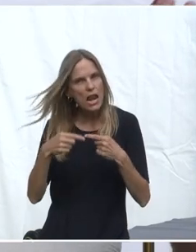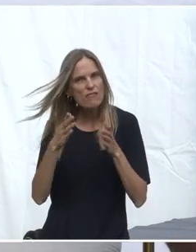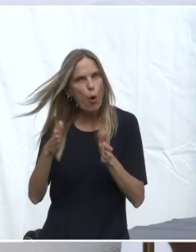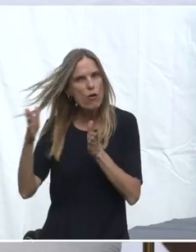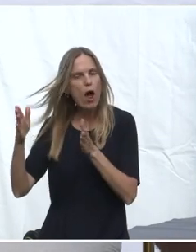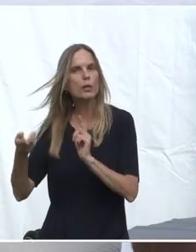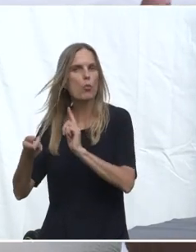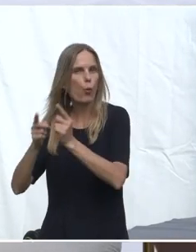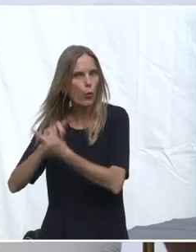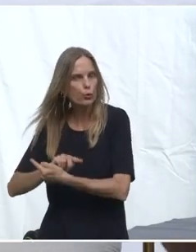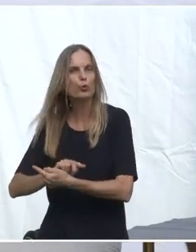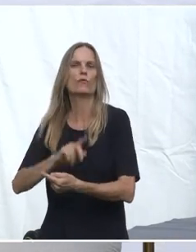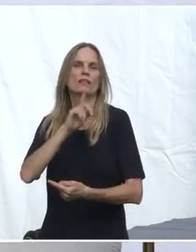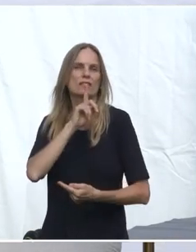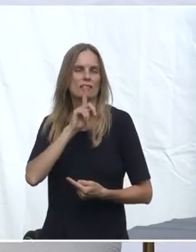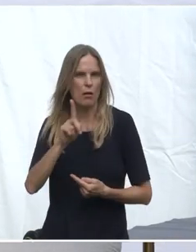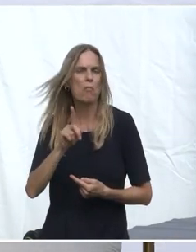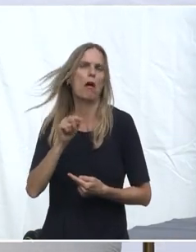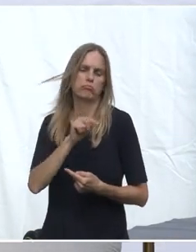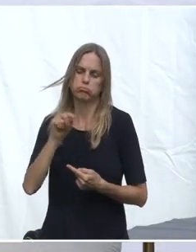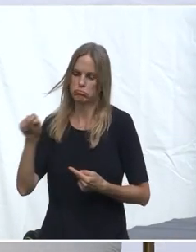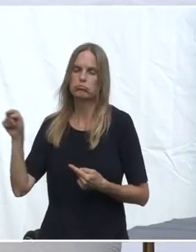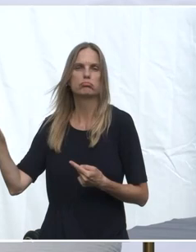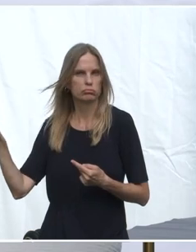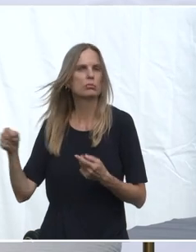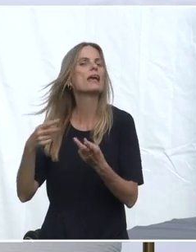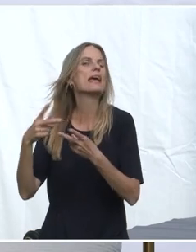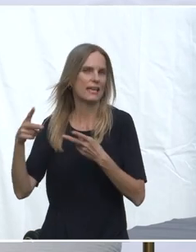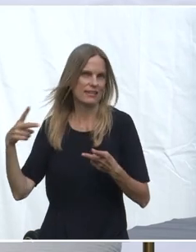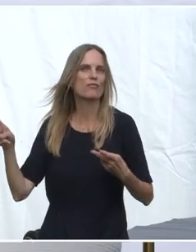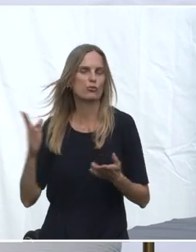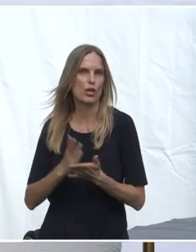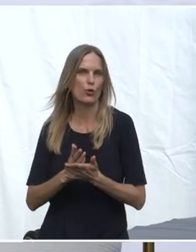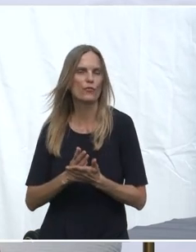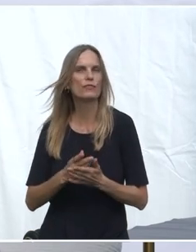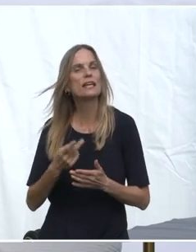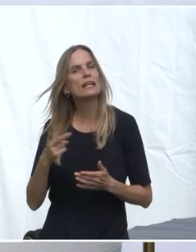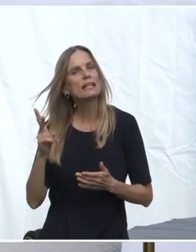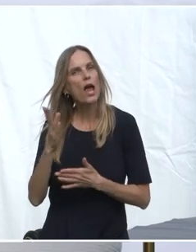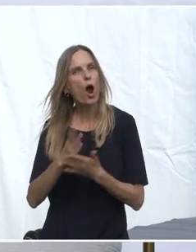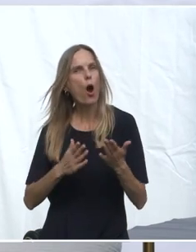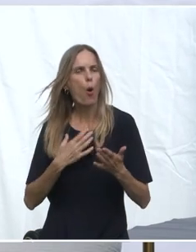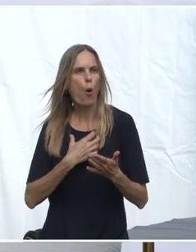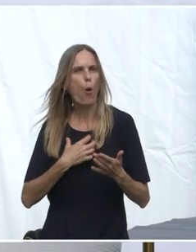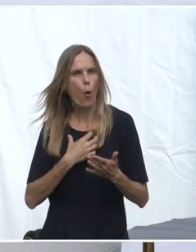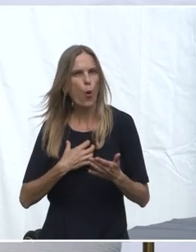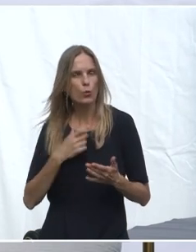are generations that are also a lot of differences. So again, I think another important part is not